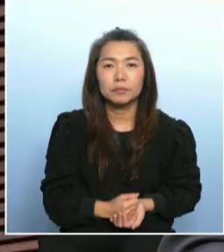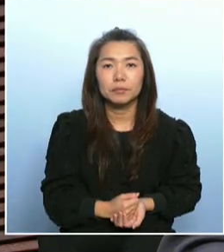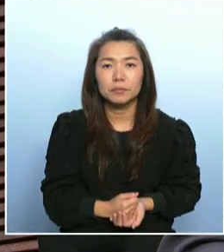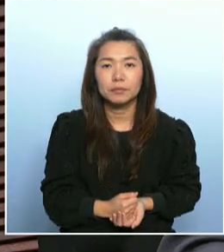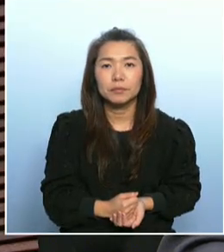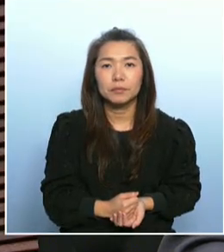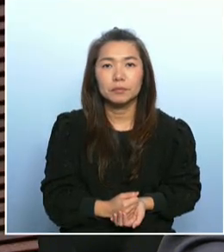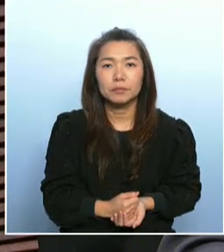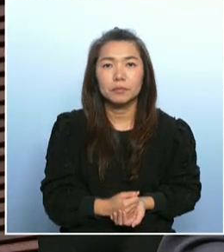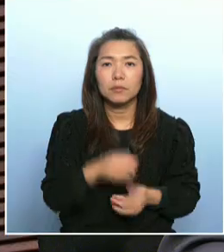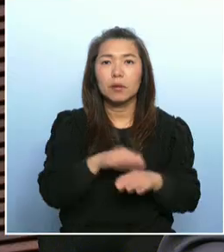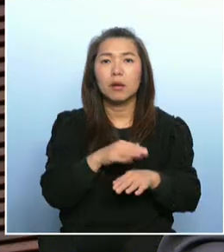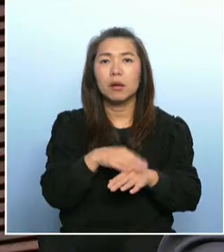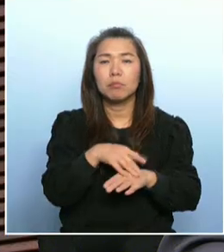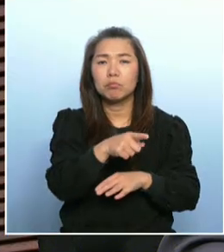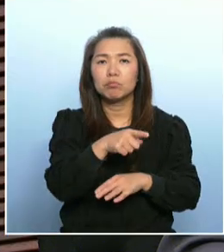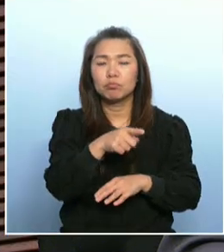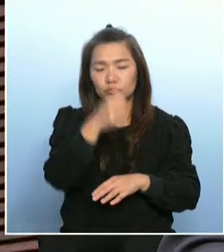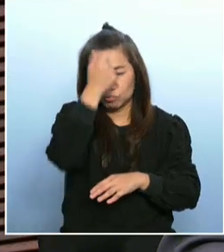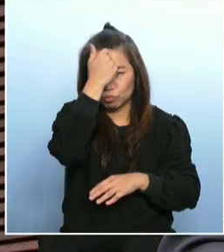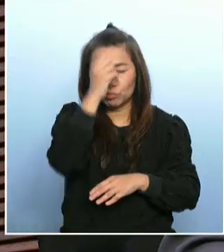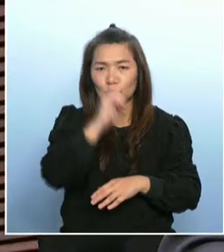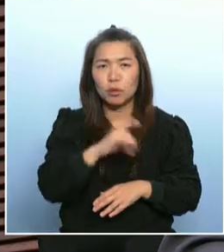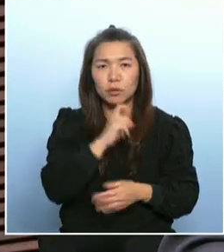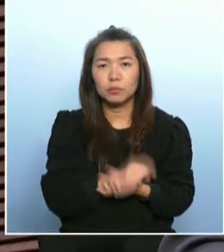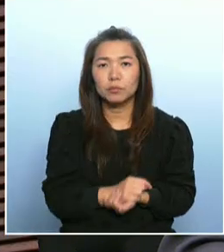to help people in need. Madam Chair,